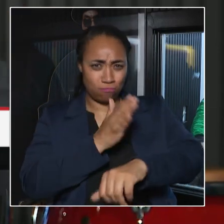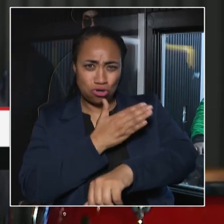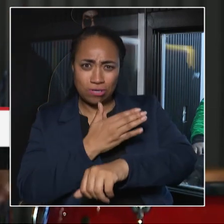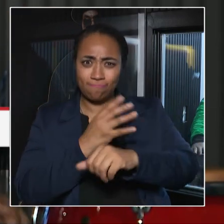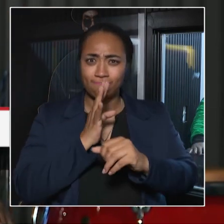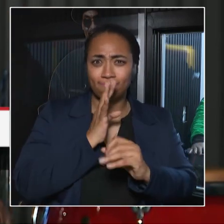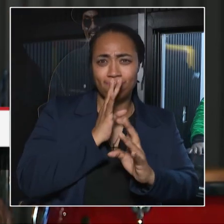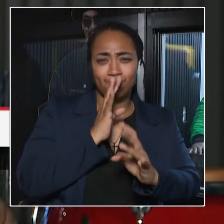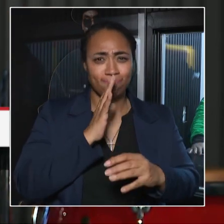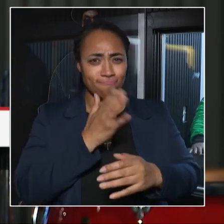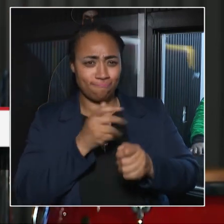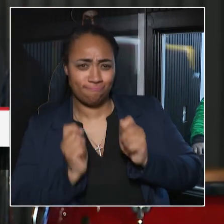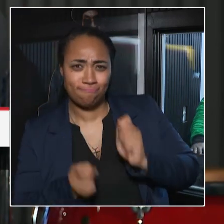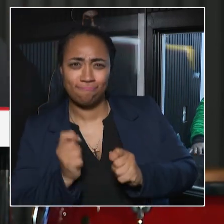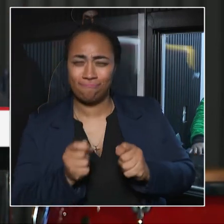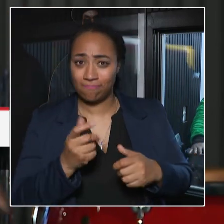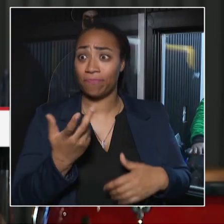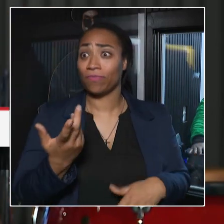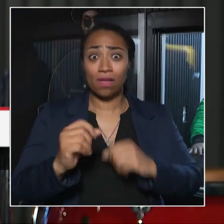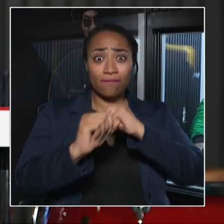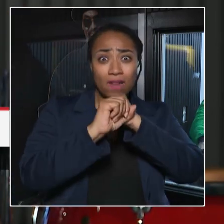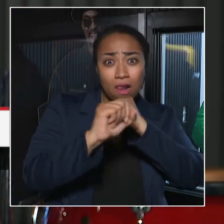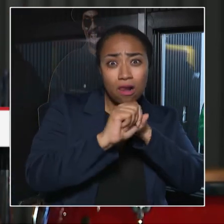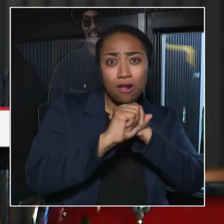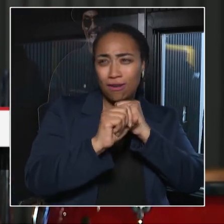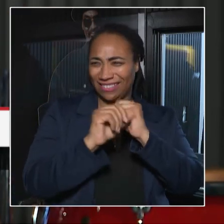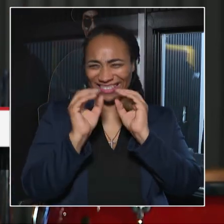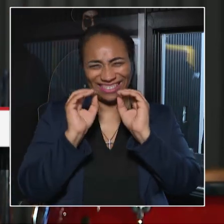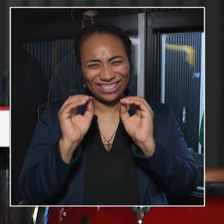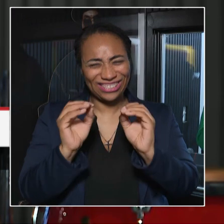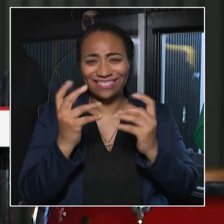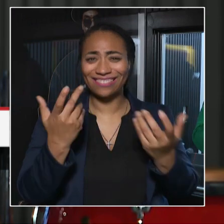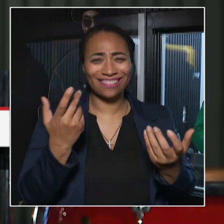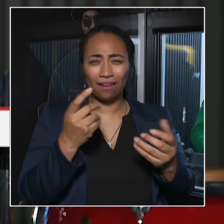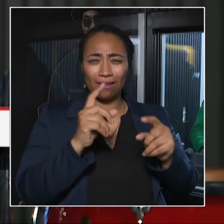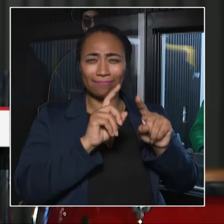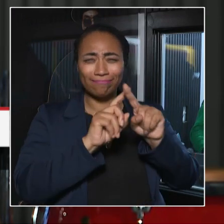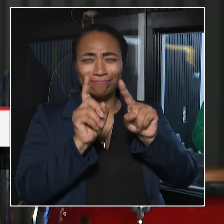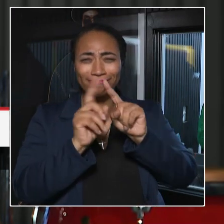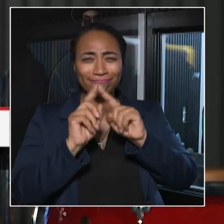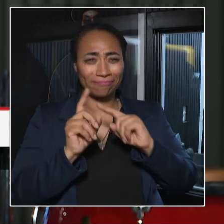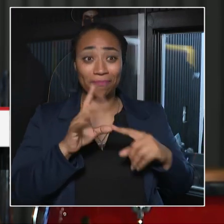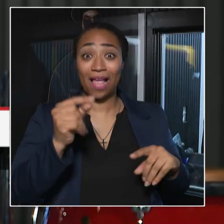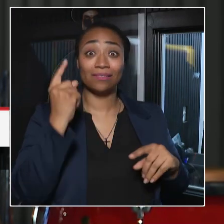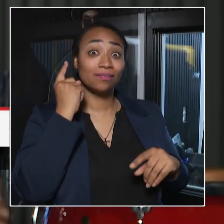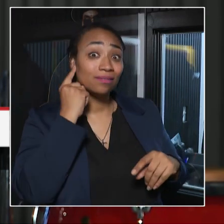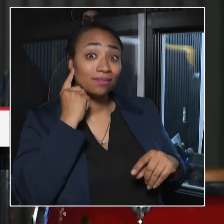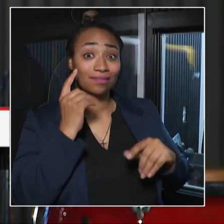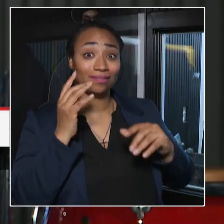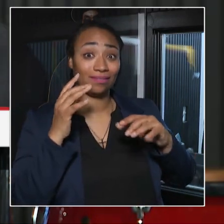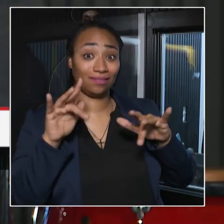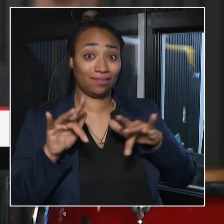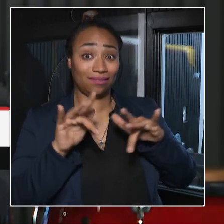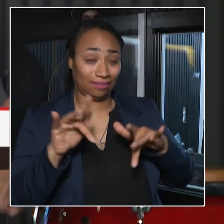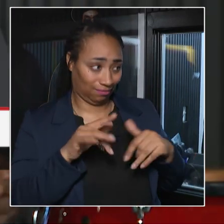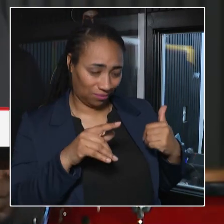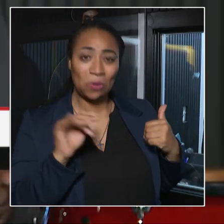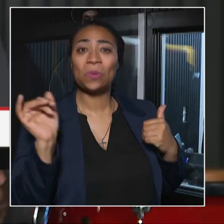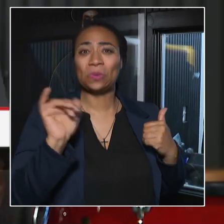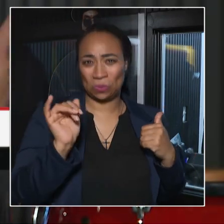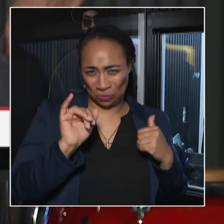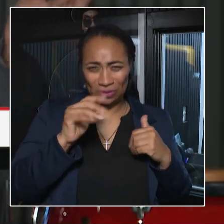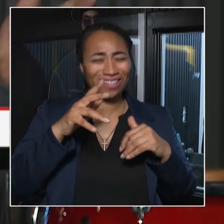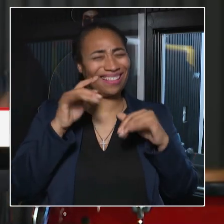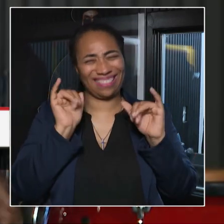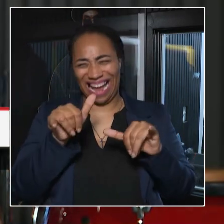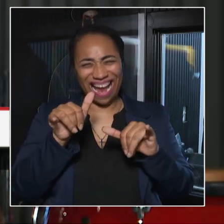young people don't know about it. We're going to be teaching them how to do sound. When I went to the Kennedy Center, and me and Natalie had a partnership with them